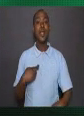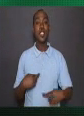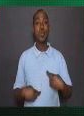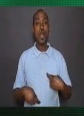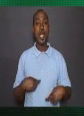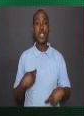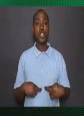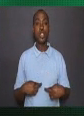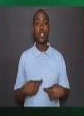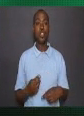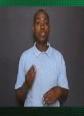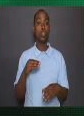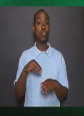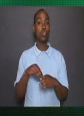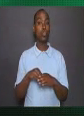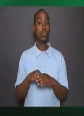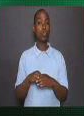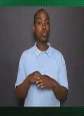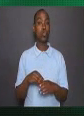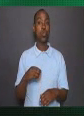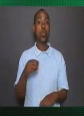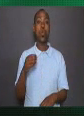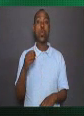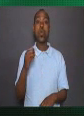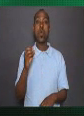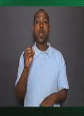respiration through the aerobic process,